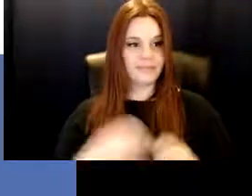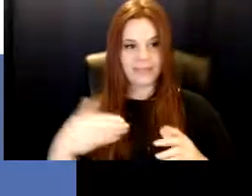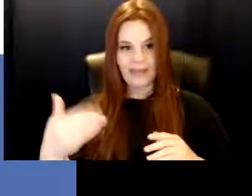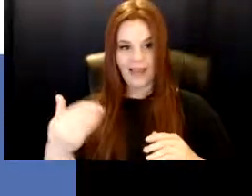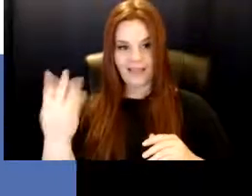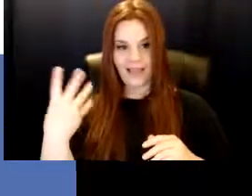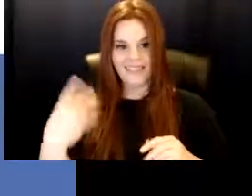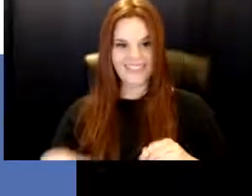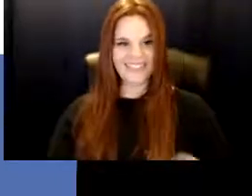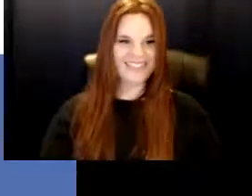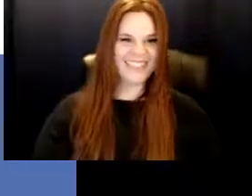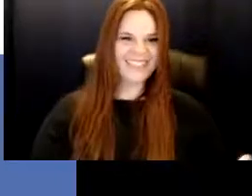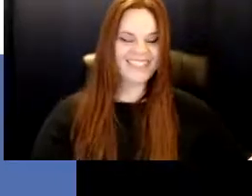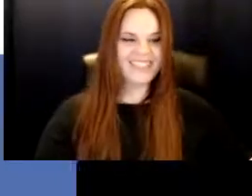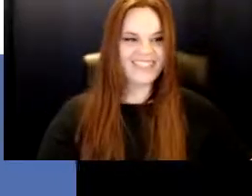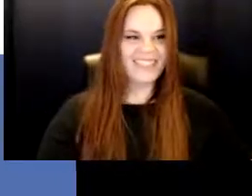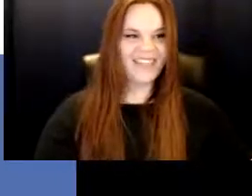Next slide.